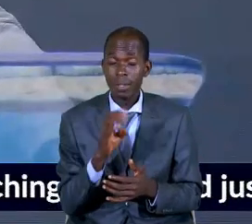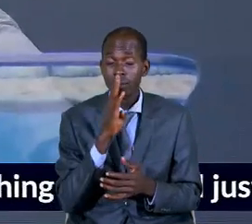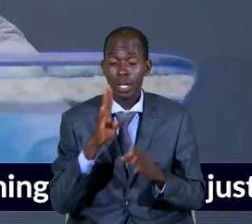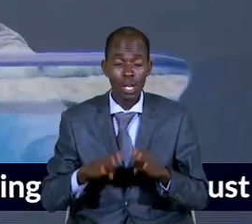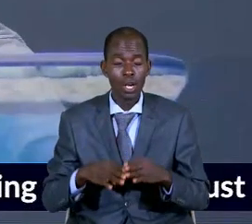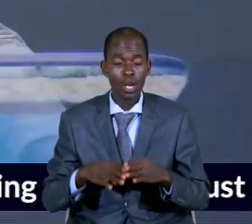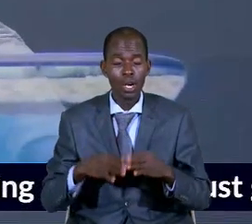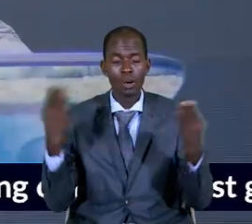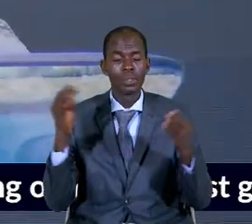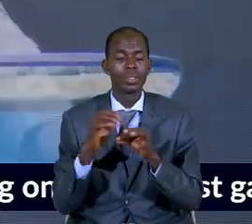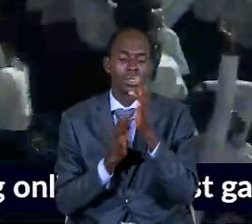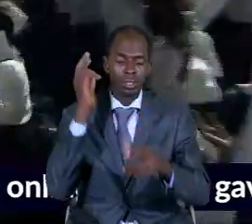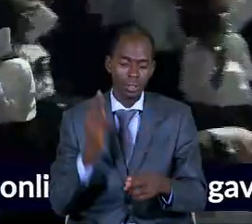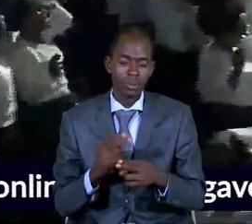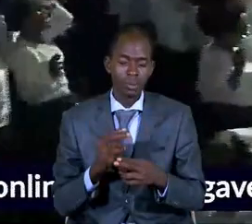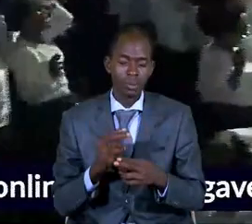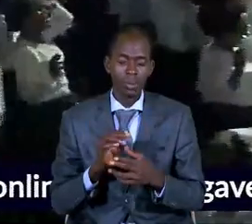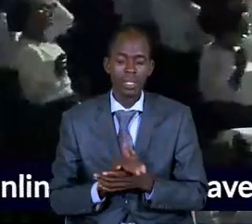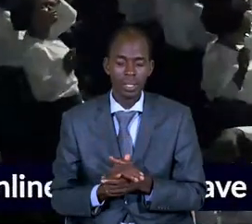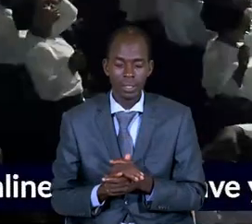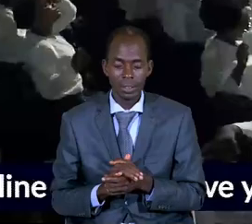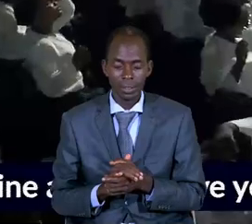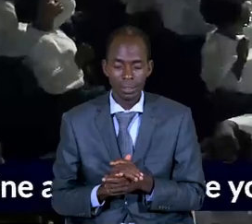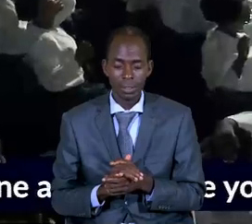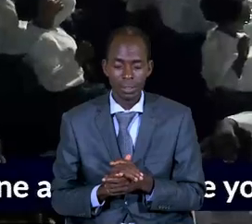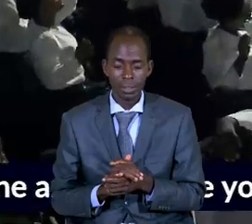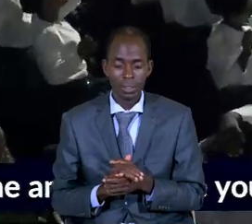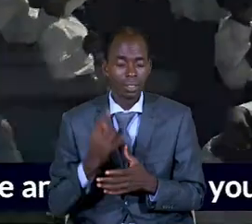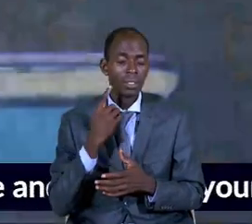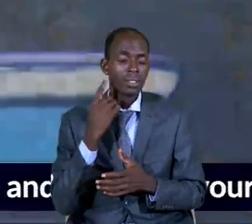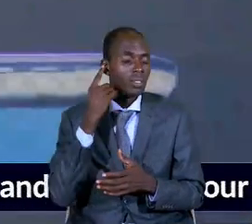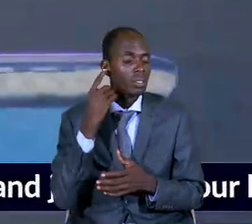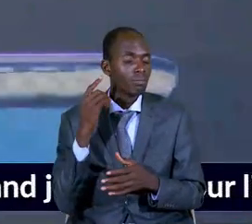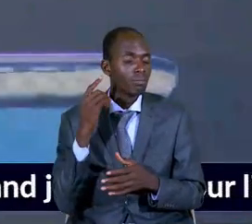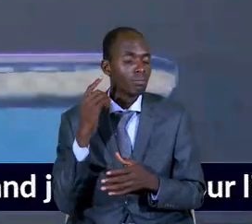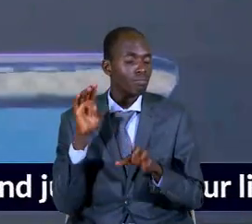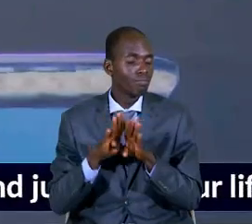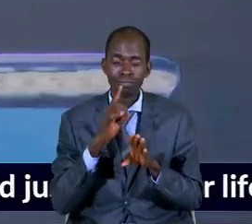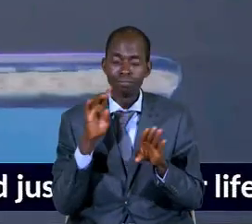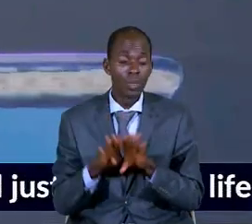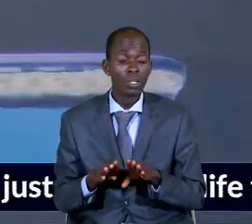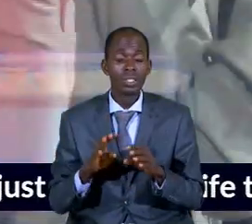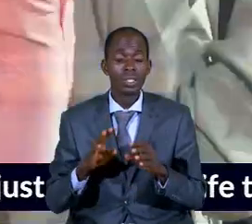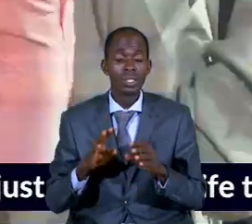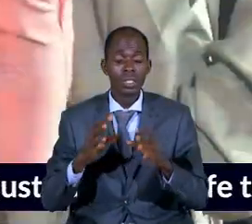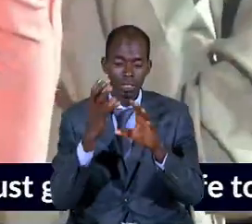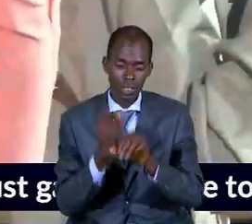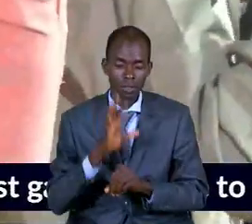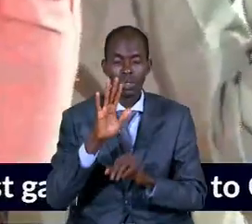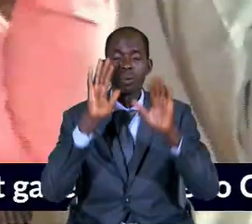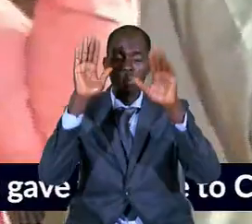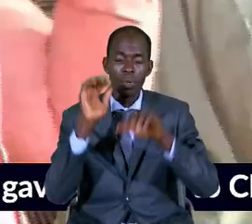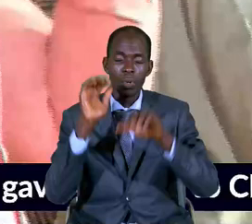opened in Jesus' name. Deaf and dumb, Receive your miracle in